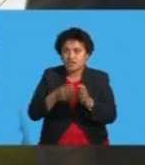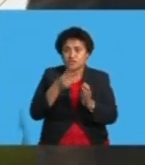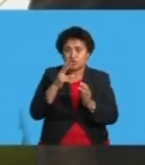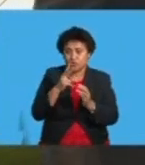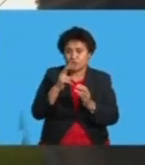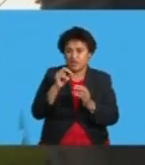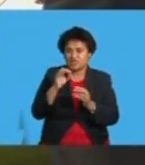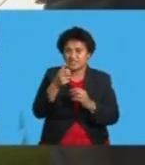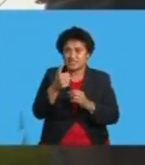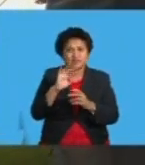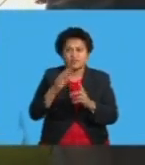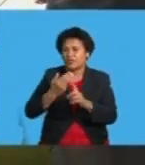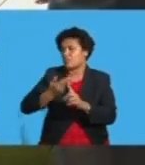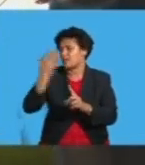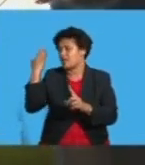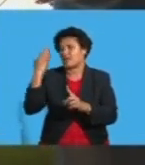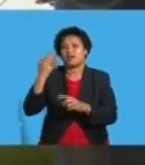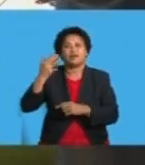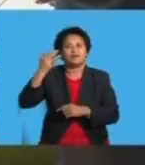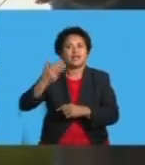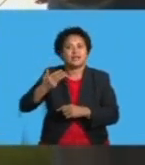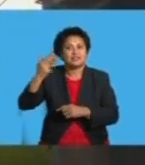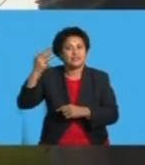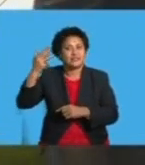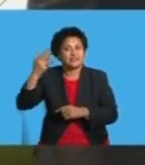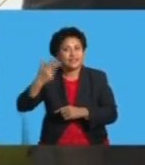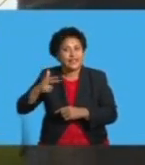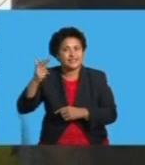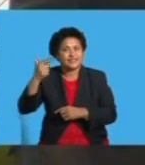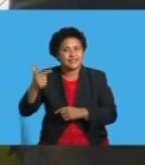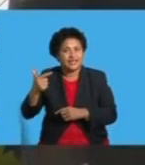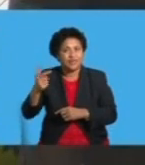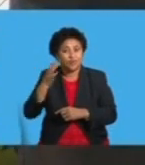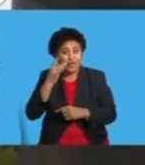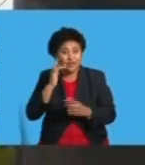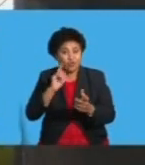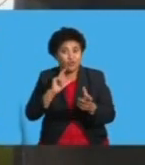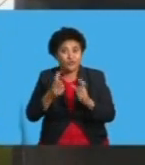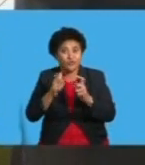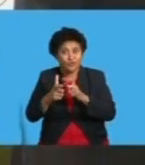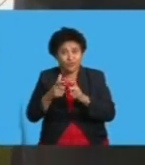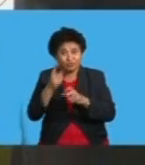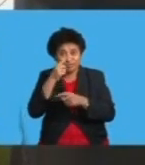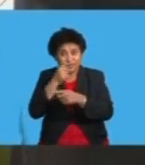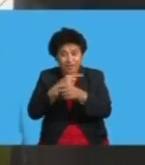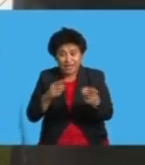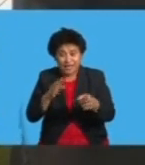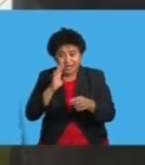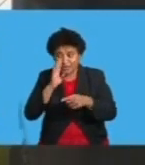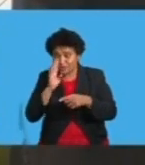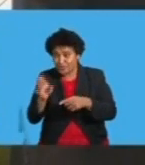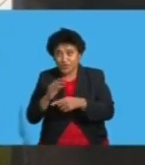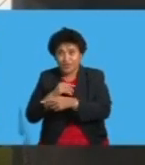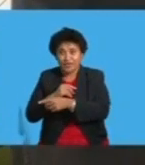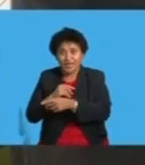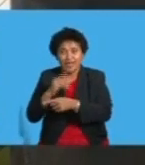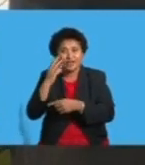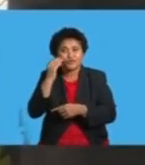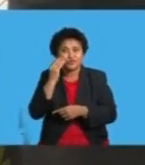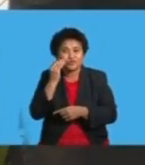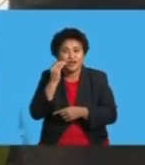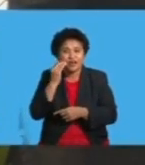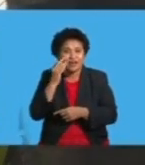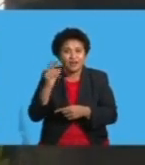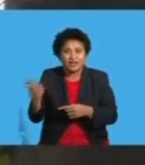from 1987. When the coup makers saw the sugarcane industry as a threat